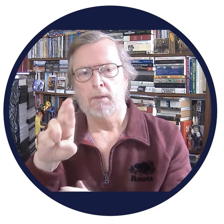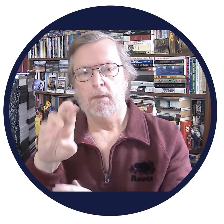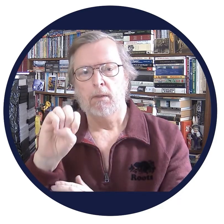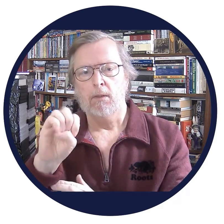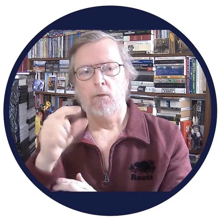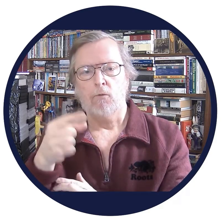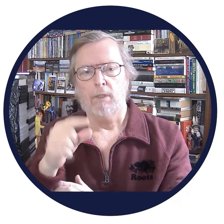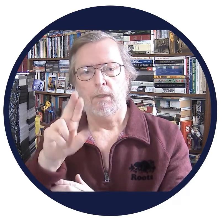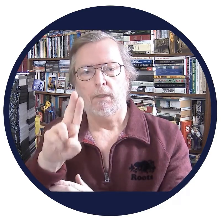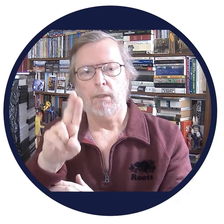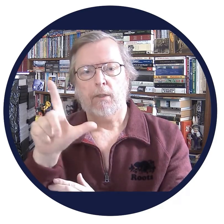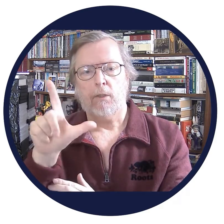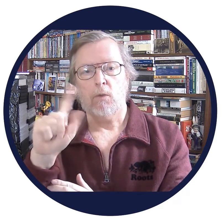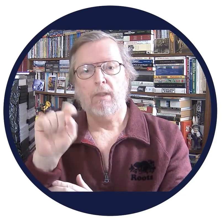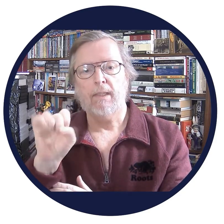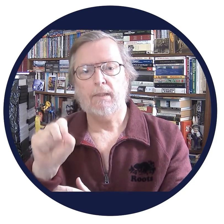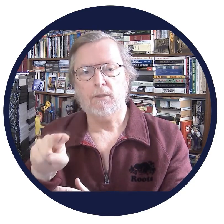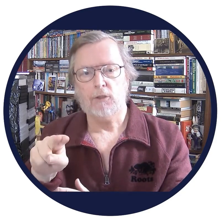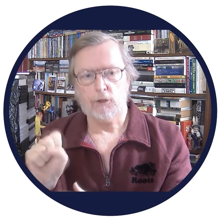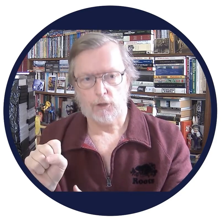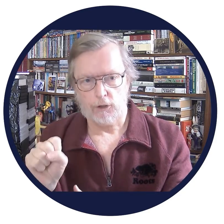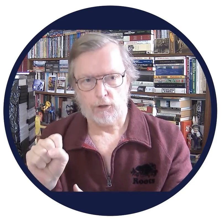regulations.